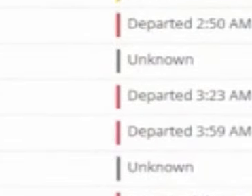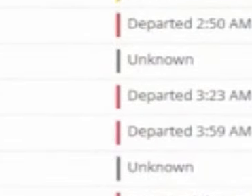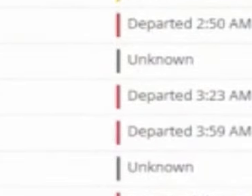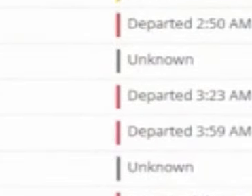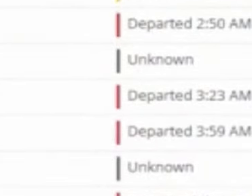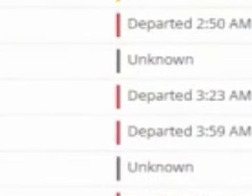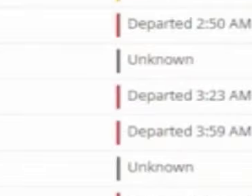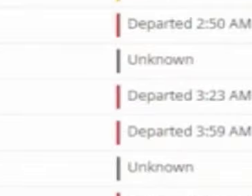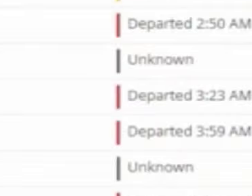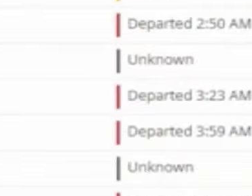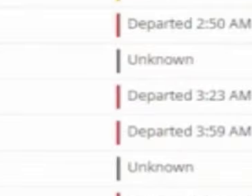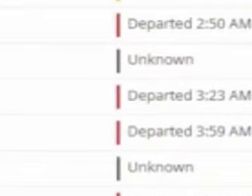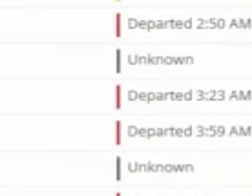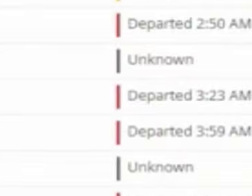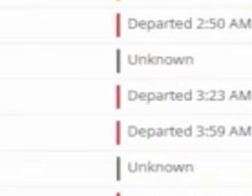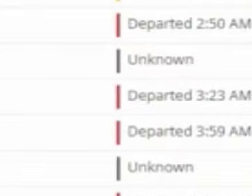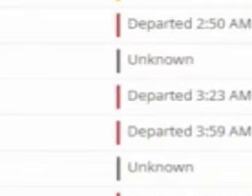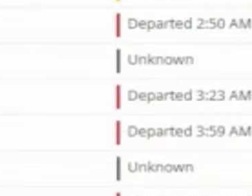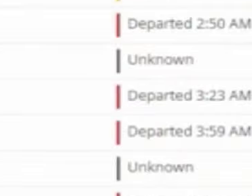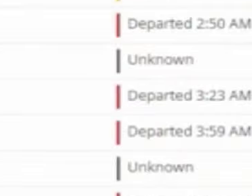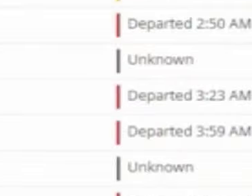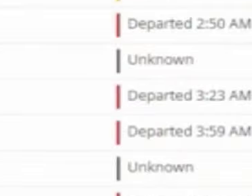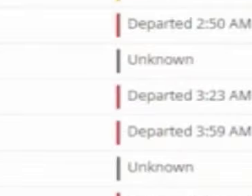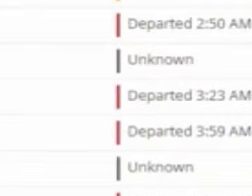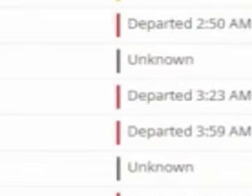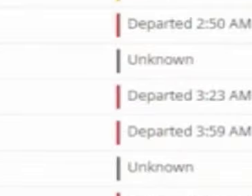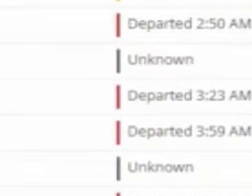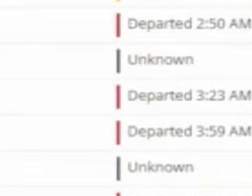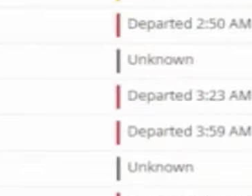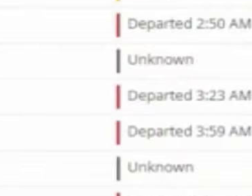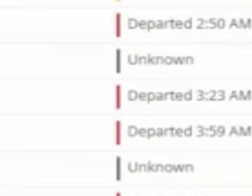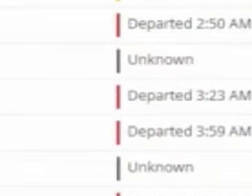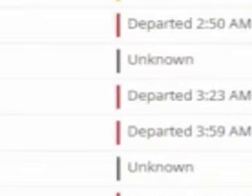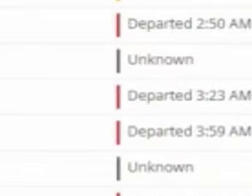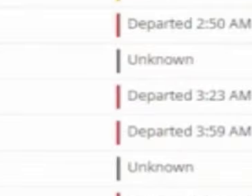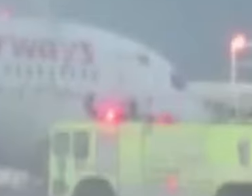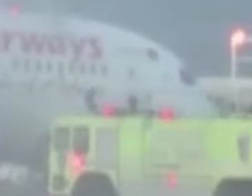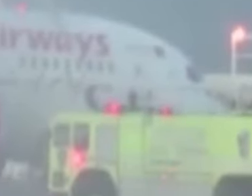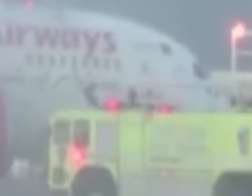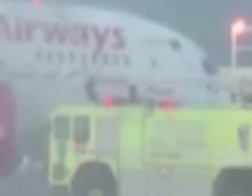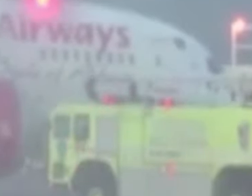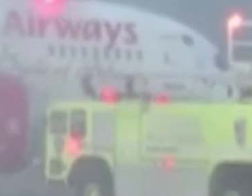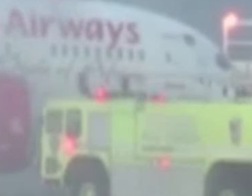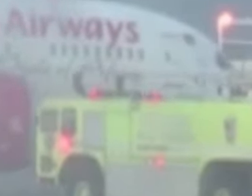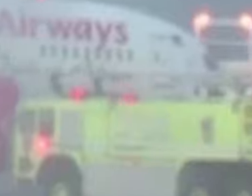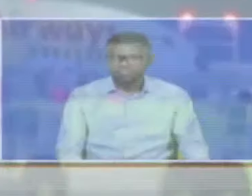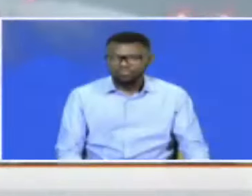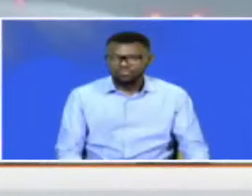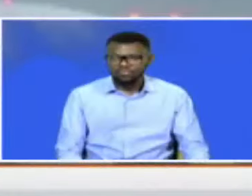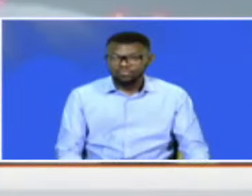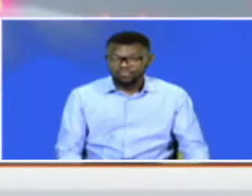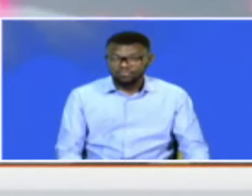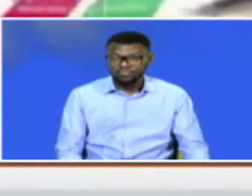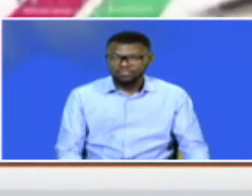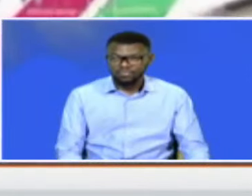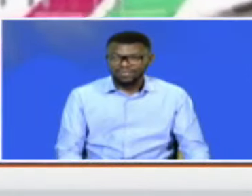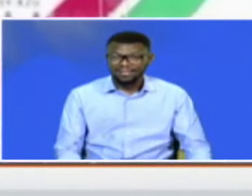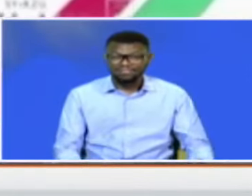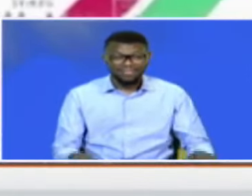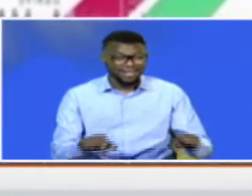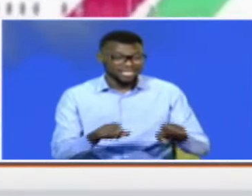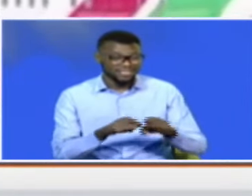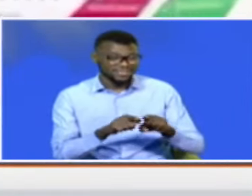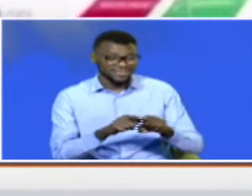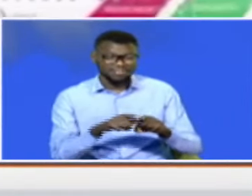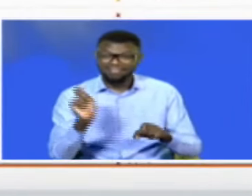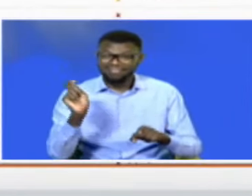11:53 a.m., with Jambojet's 6:30 a.m. flight departing 9 hours later at 3:49 p.m. According